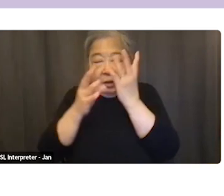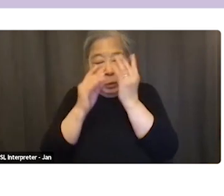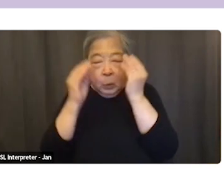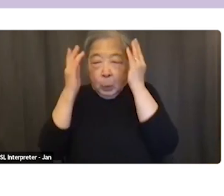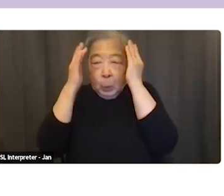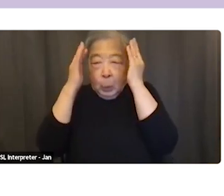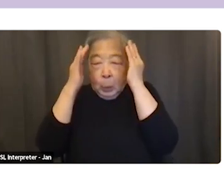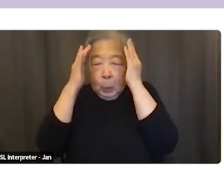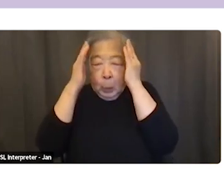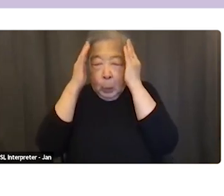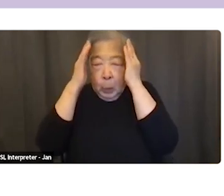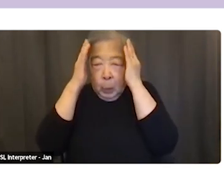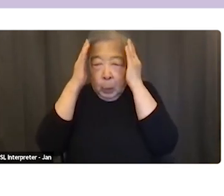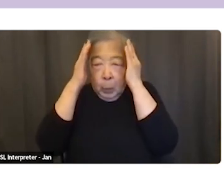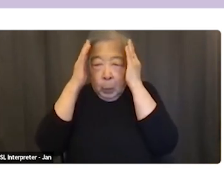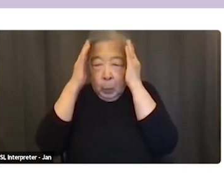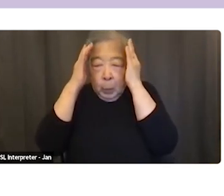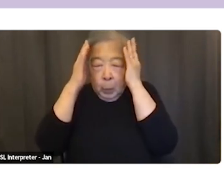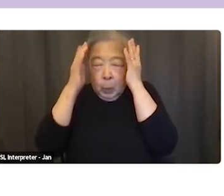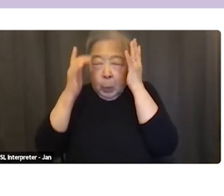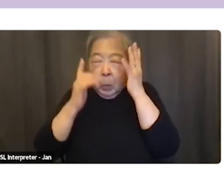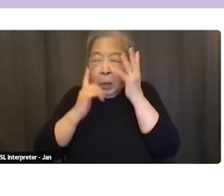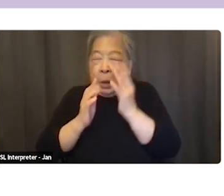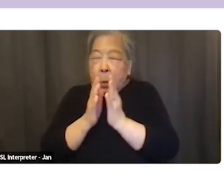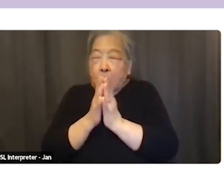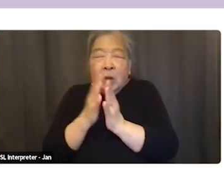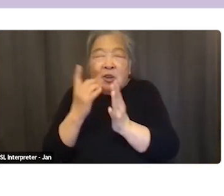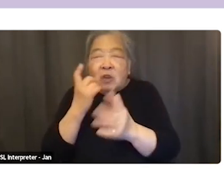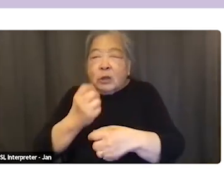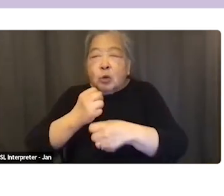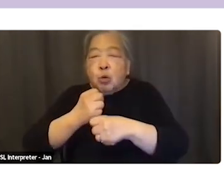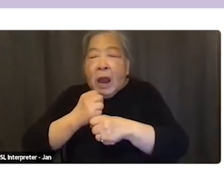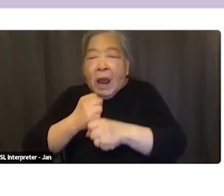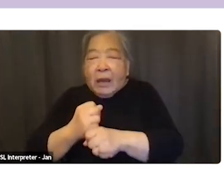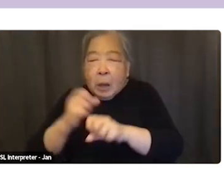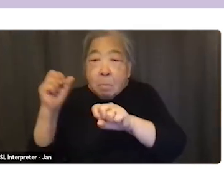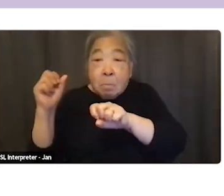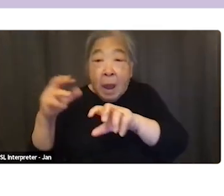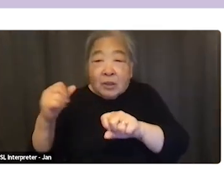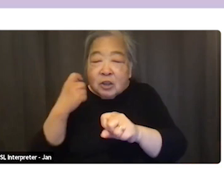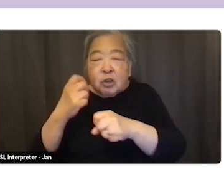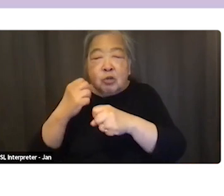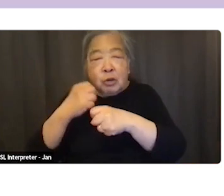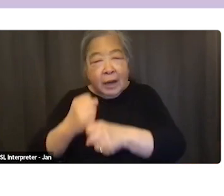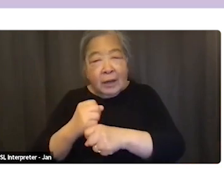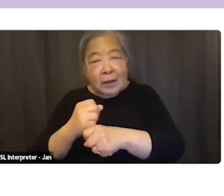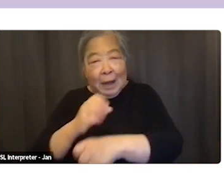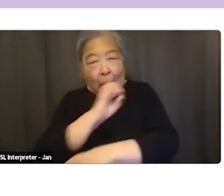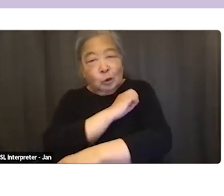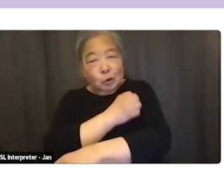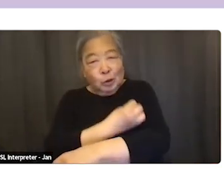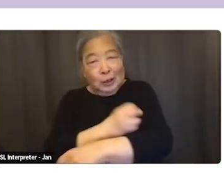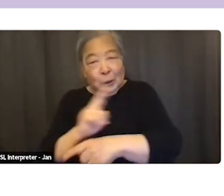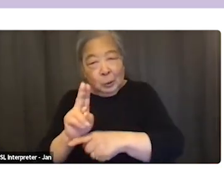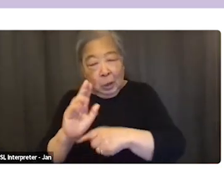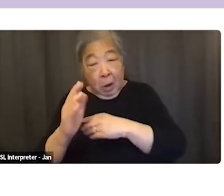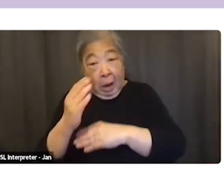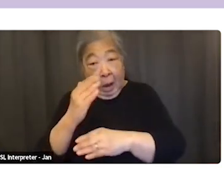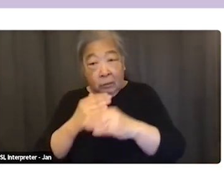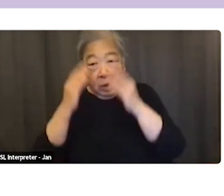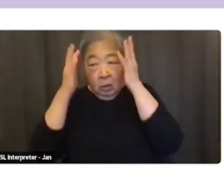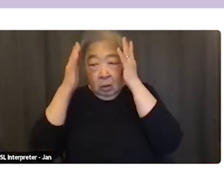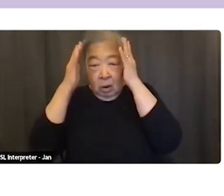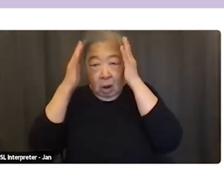that subtle, magical energy that we just created with our hands is really what we're going to connect